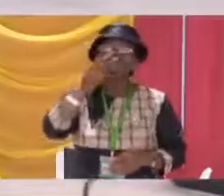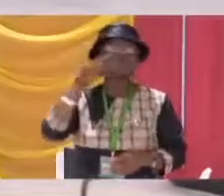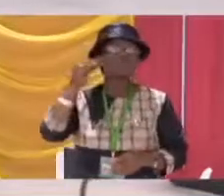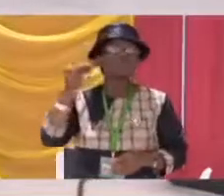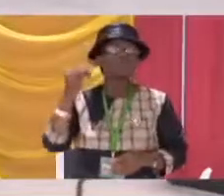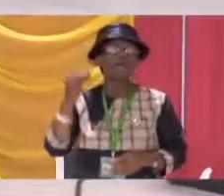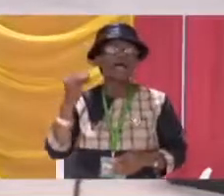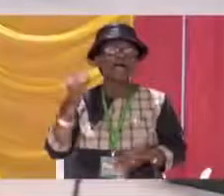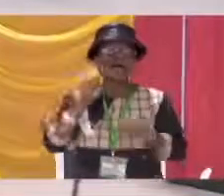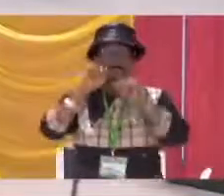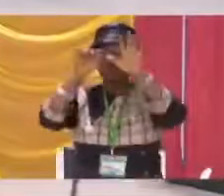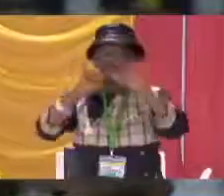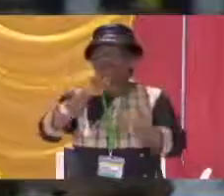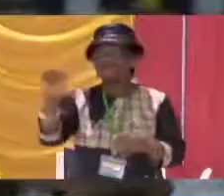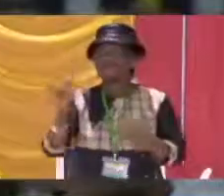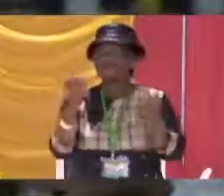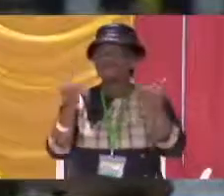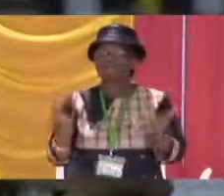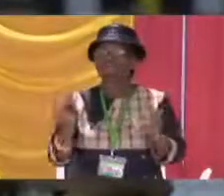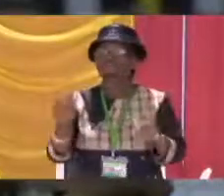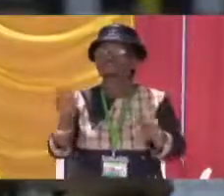yin.